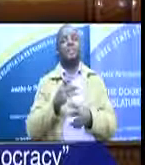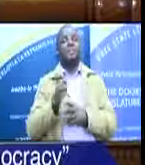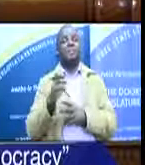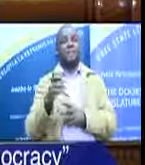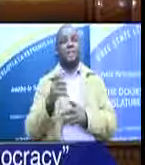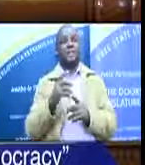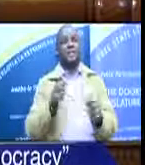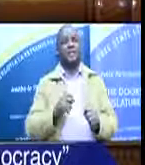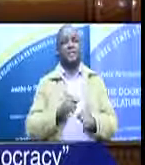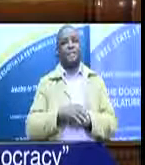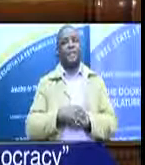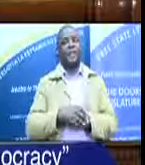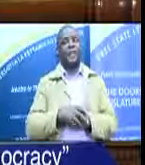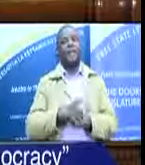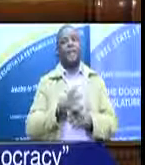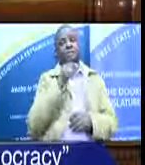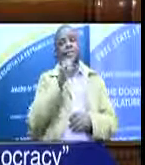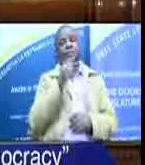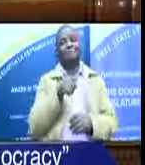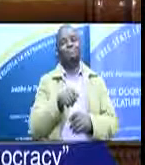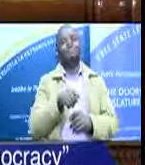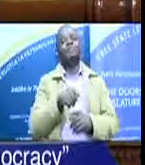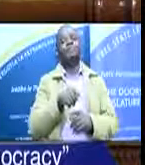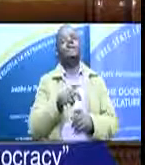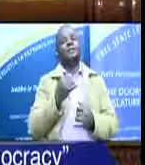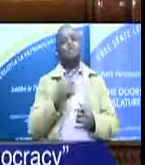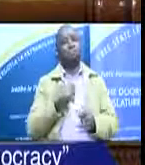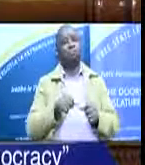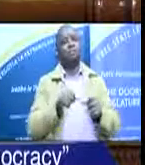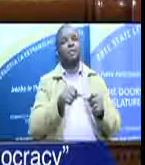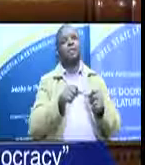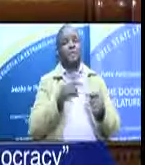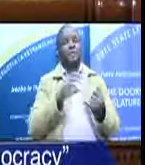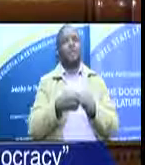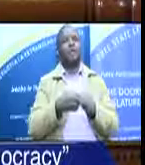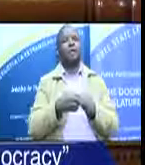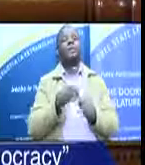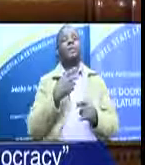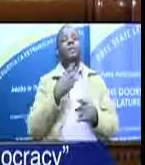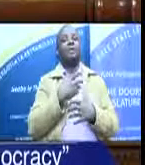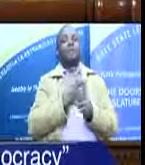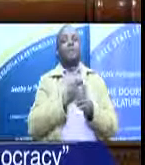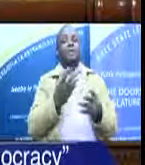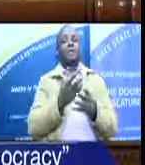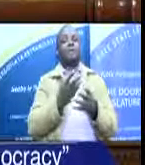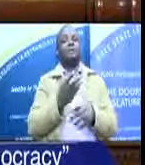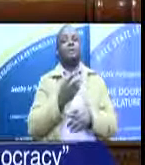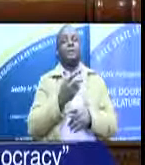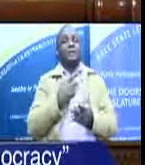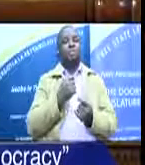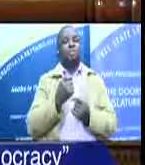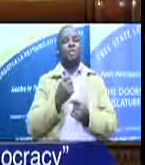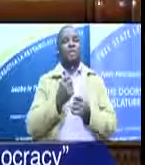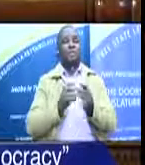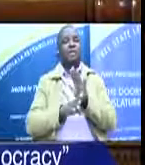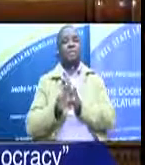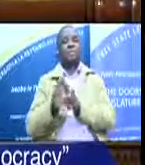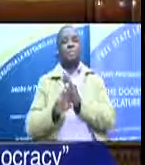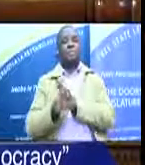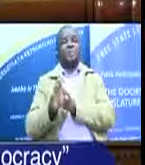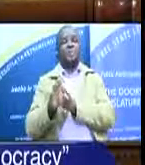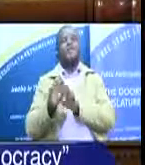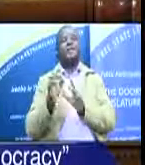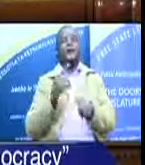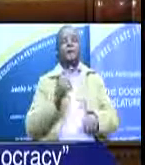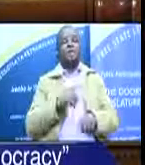EMS. Despite this anomaly, we continue to make amends by focusing our efforts on the improvement of